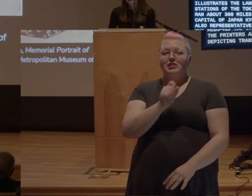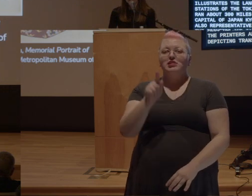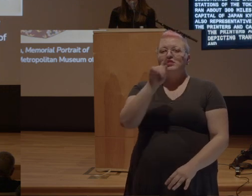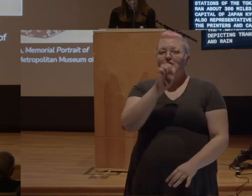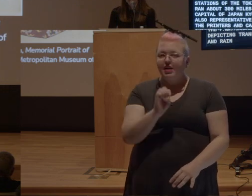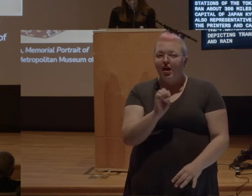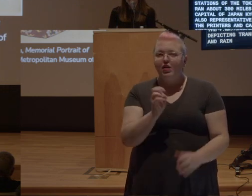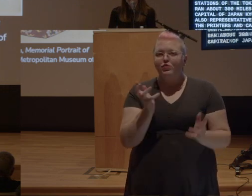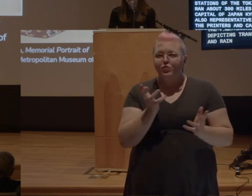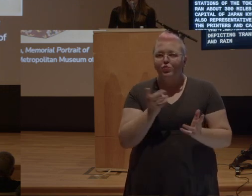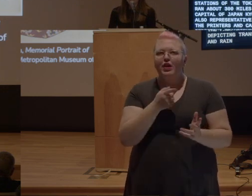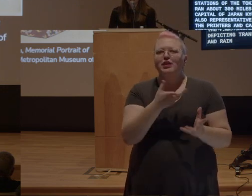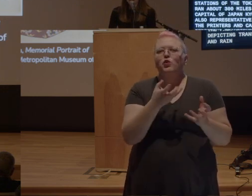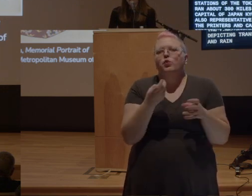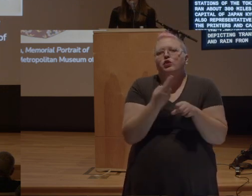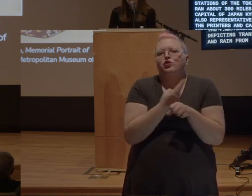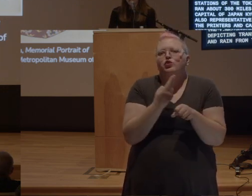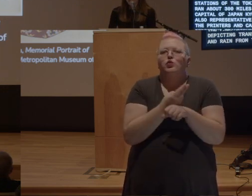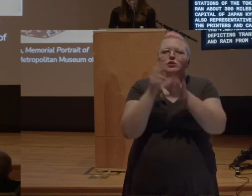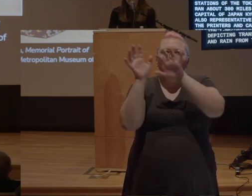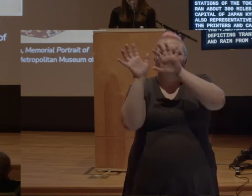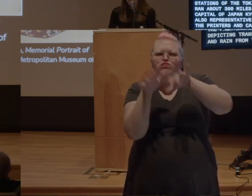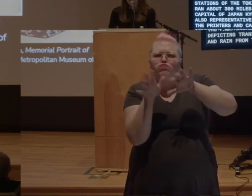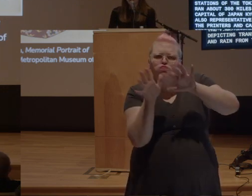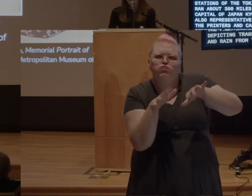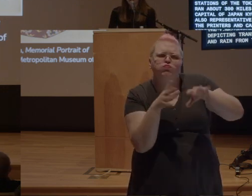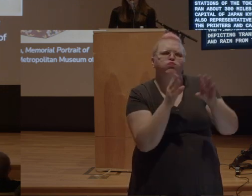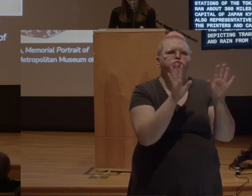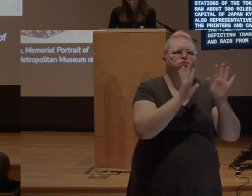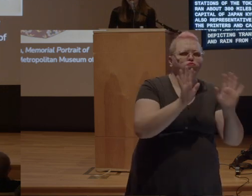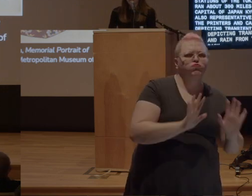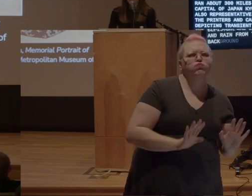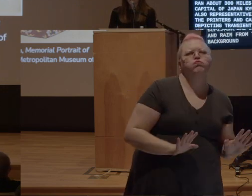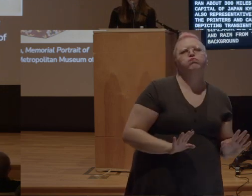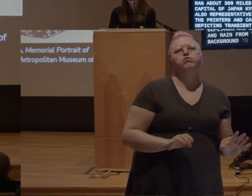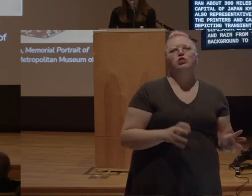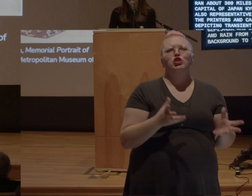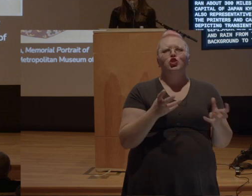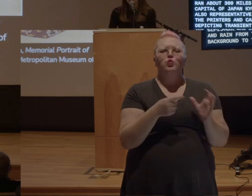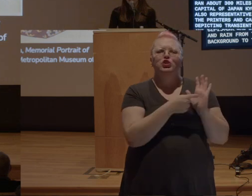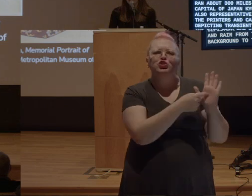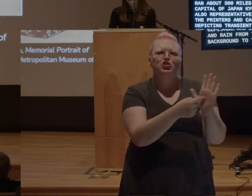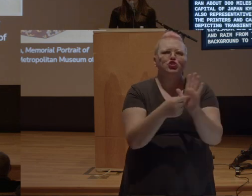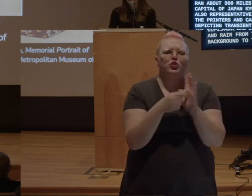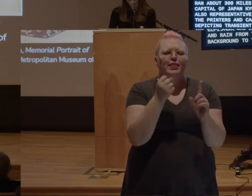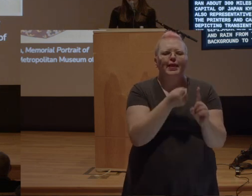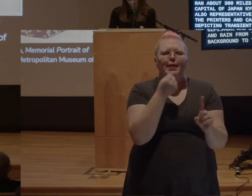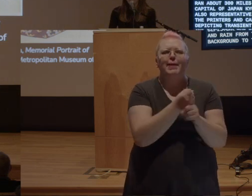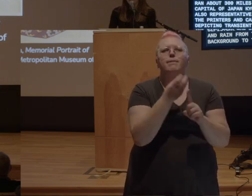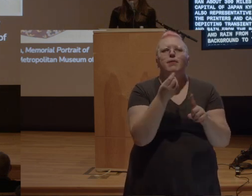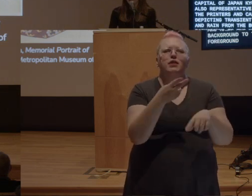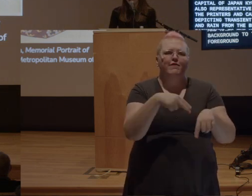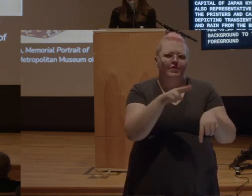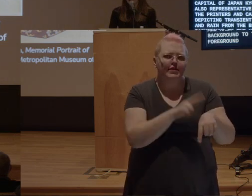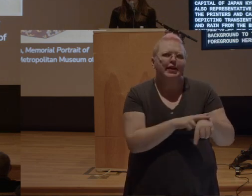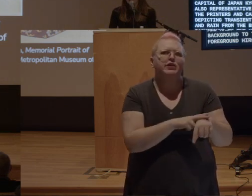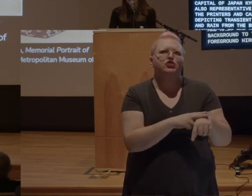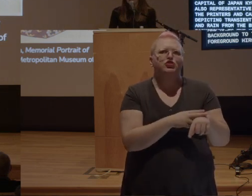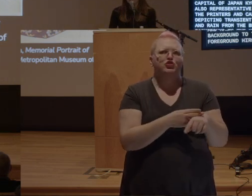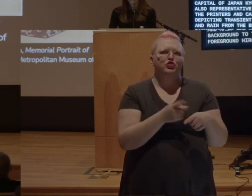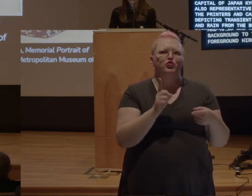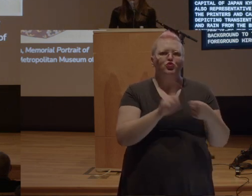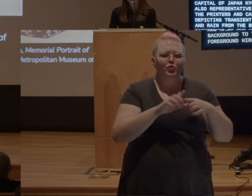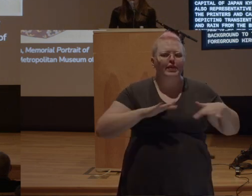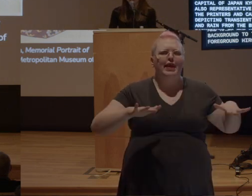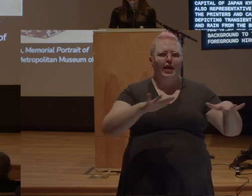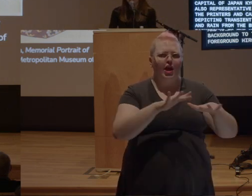rain. From the bending, windblown bamboo in the background to the hunched figures in the foreground, Hiroshige orchestrates